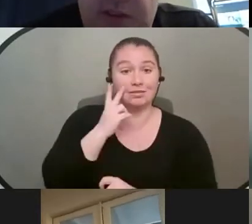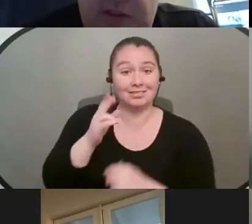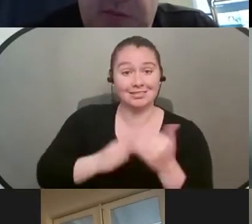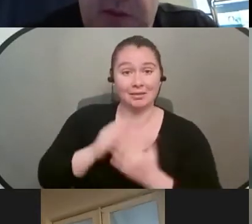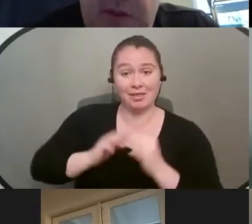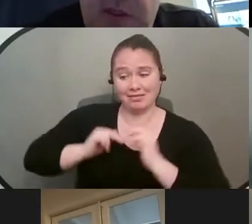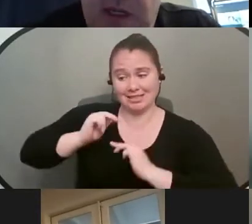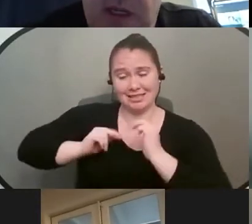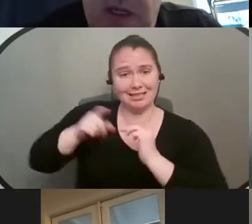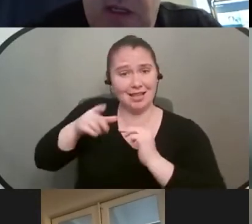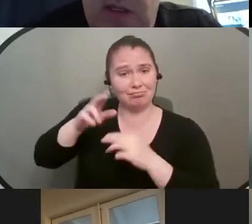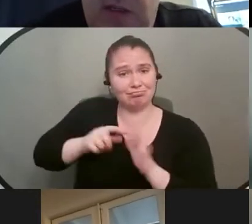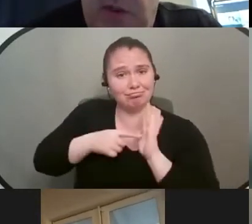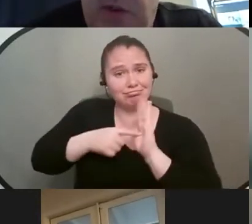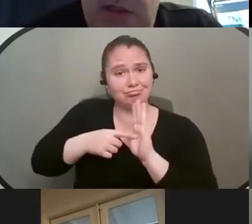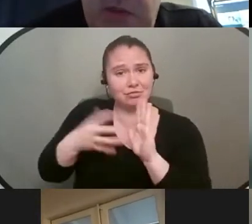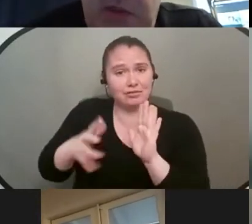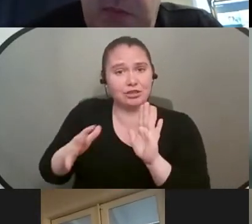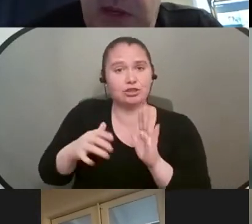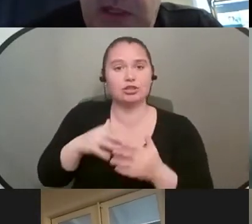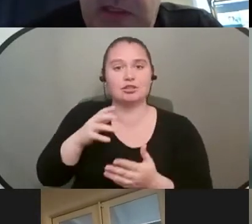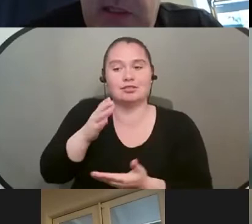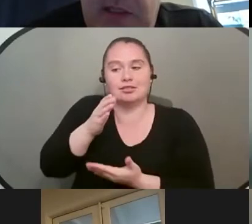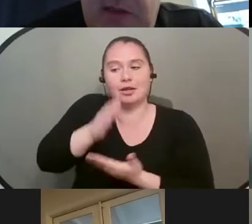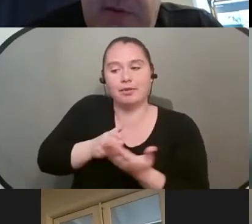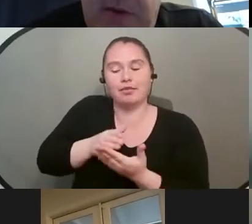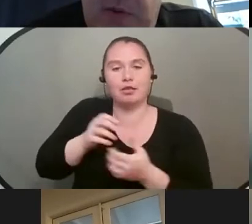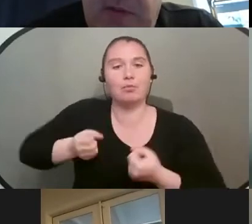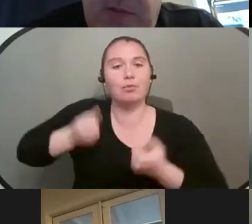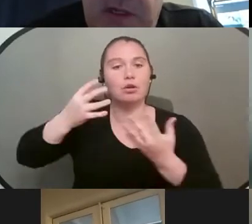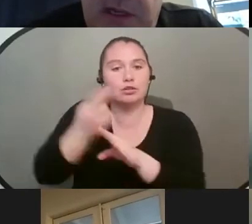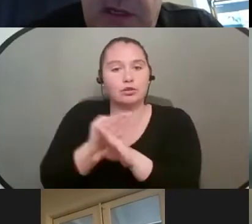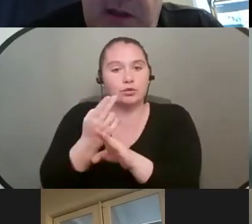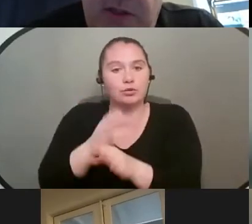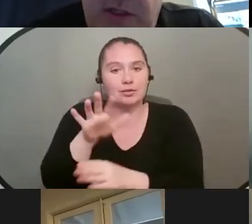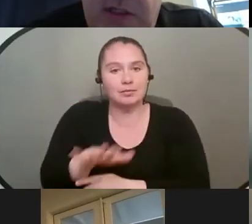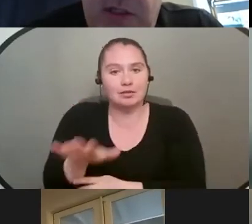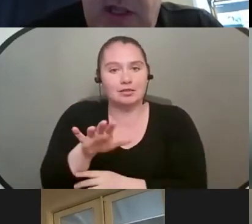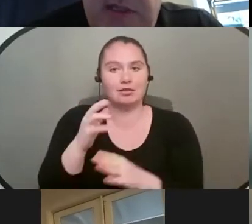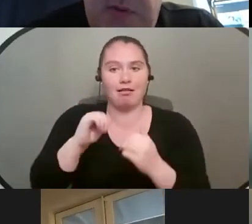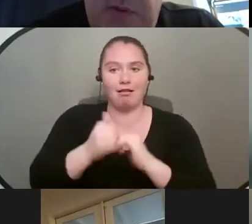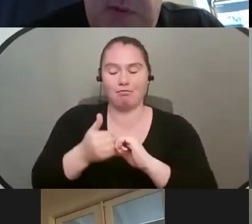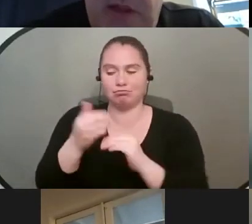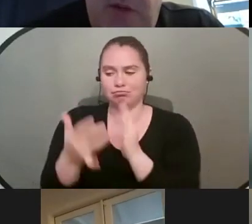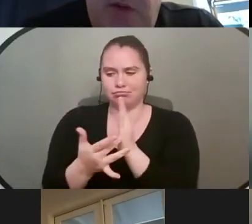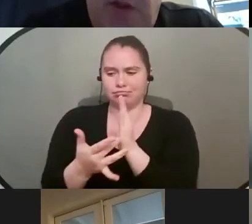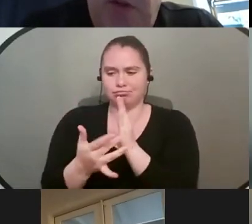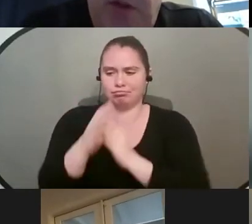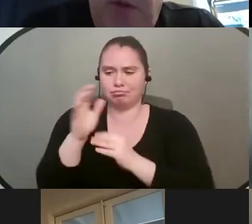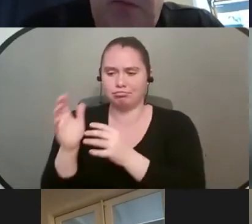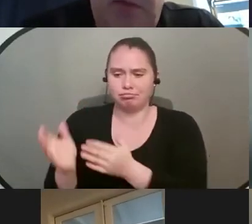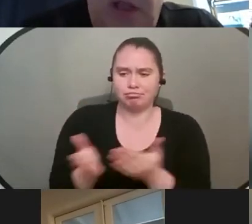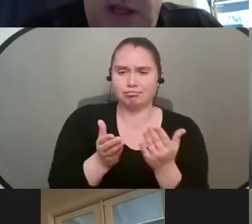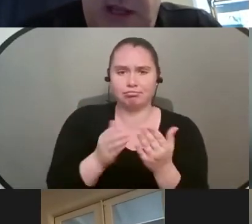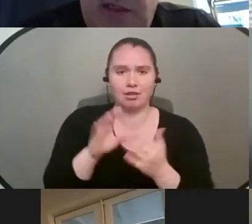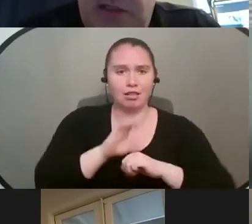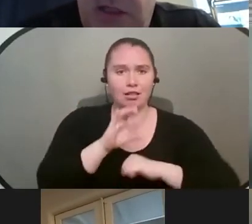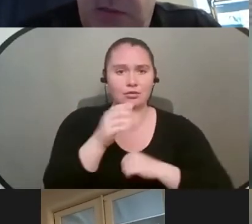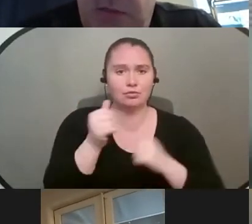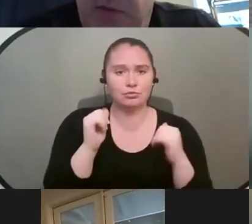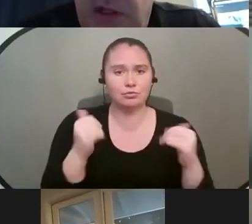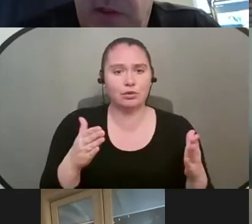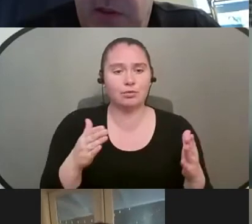shown, just with the multi-use space and the different ways bringing technology into the classroom, I think what y'all are showing